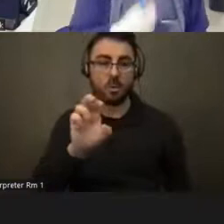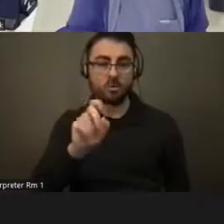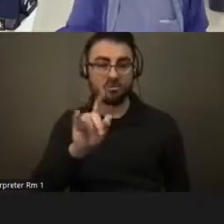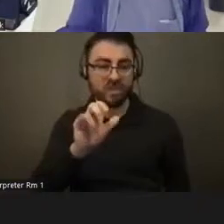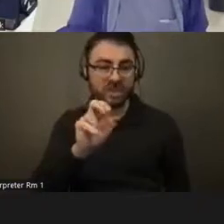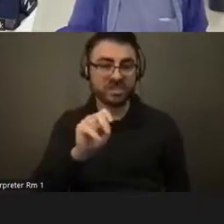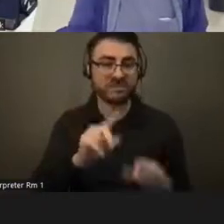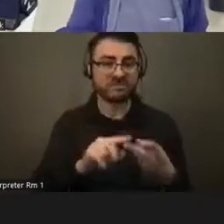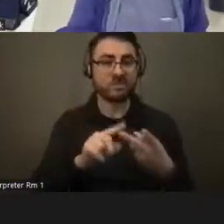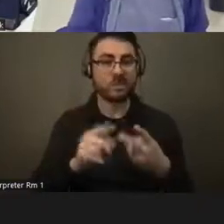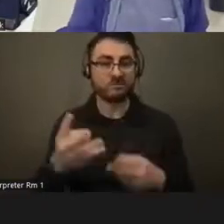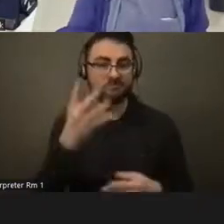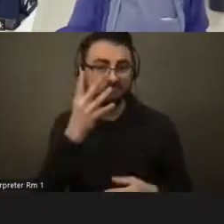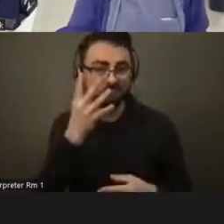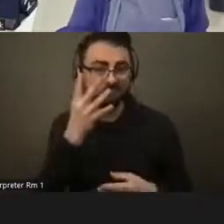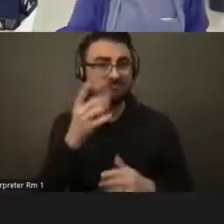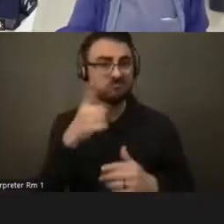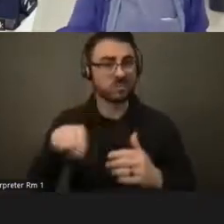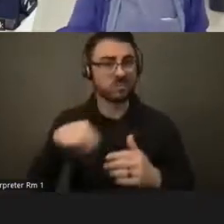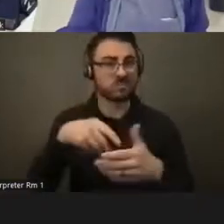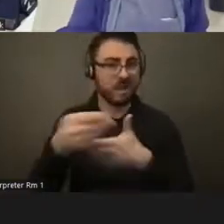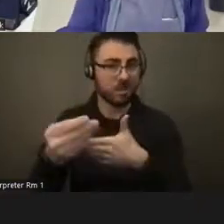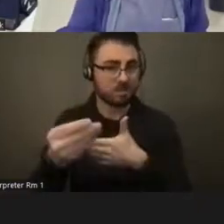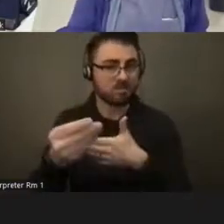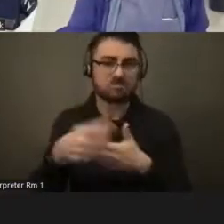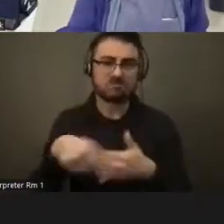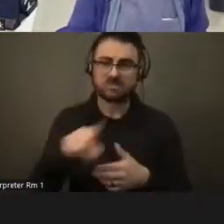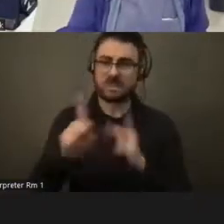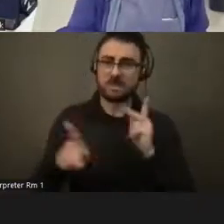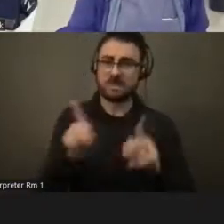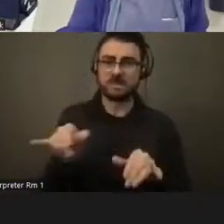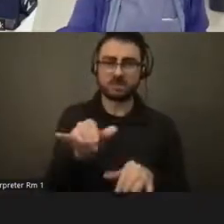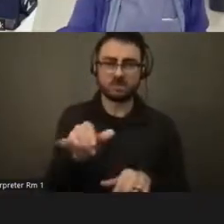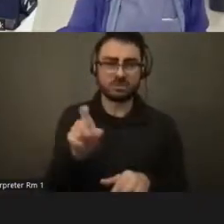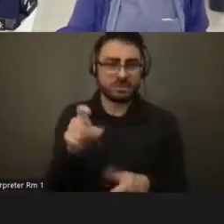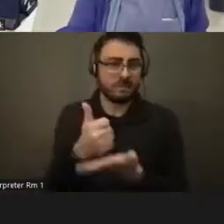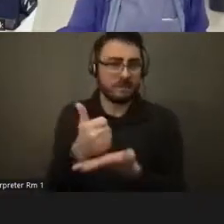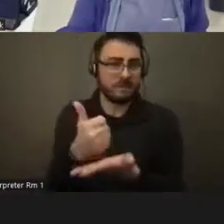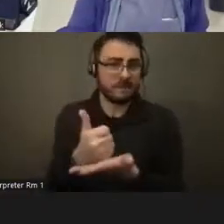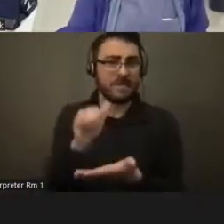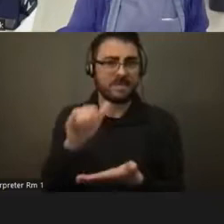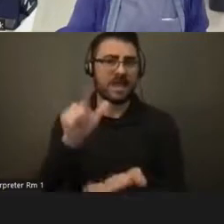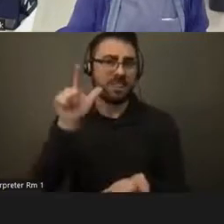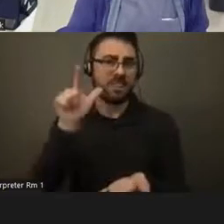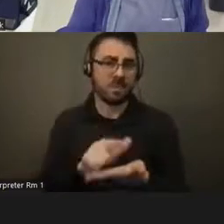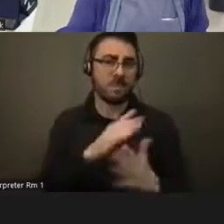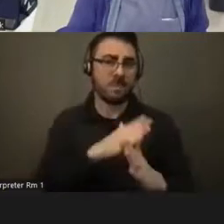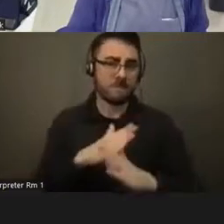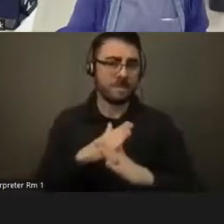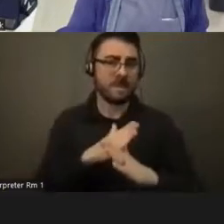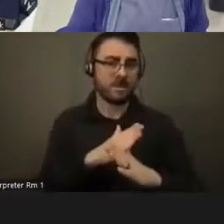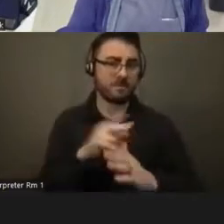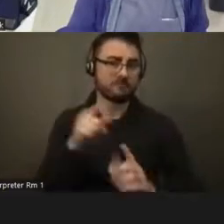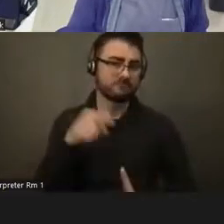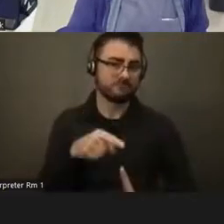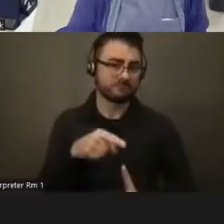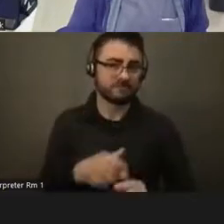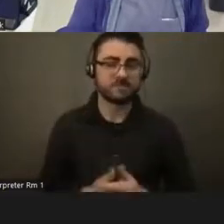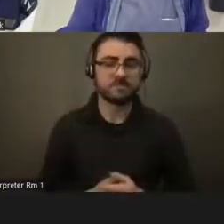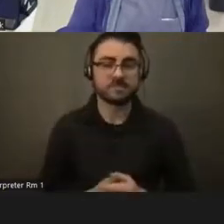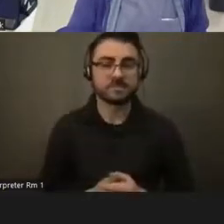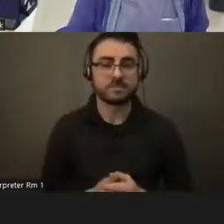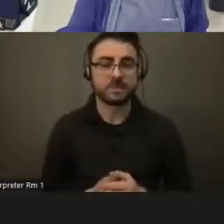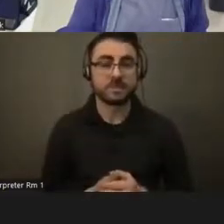they're humans too, right? They need help. That's what low barrier is all about. So I'm